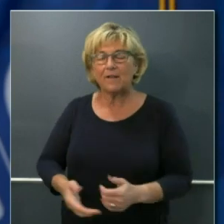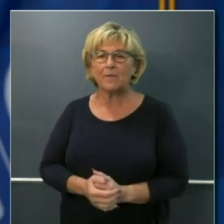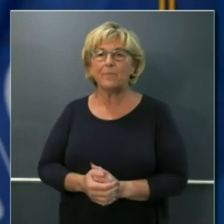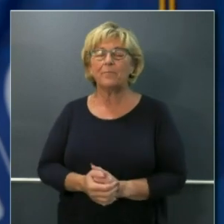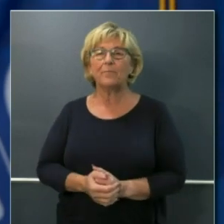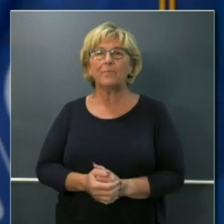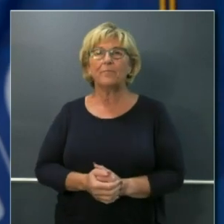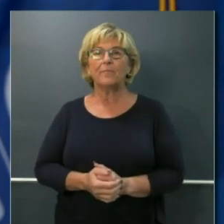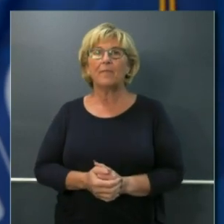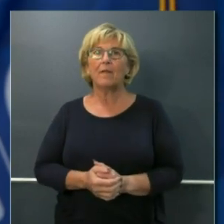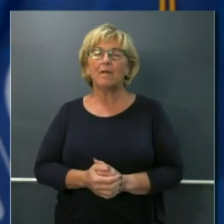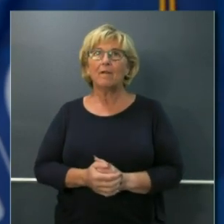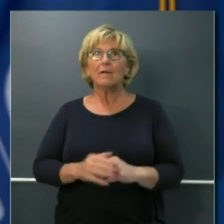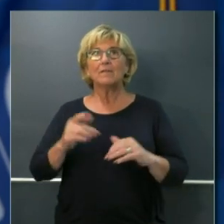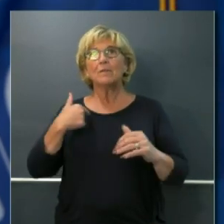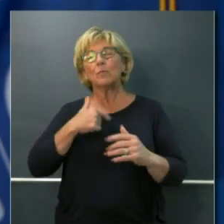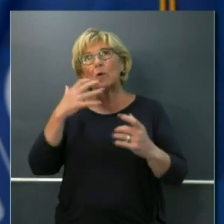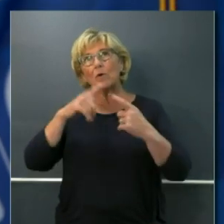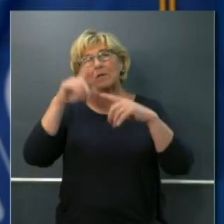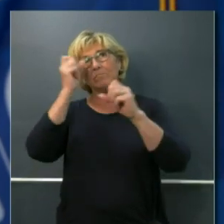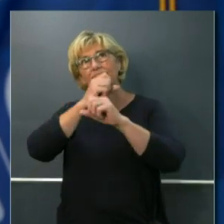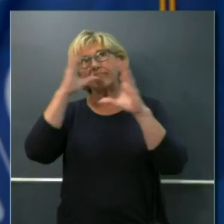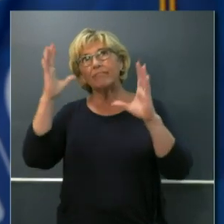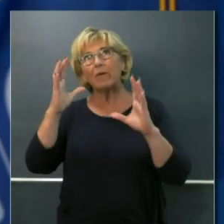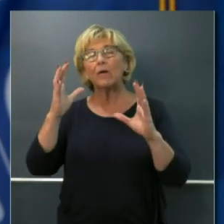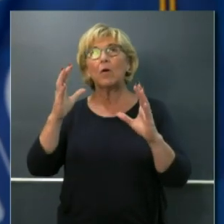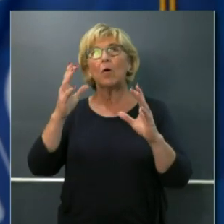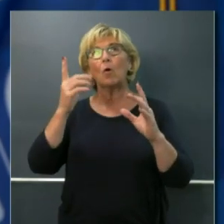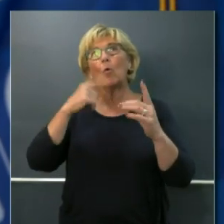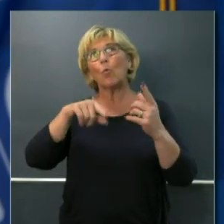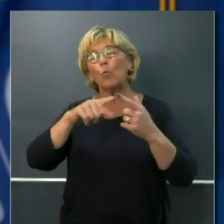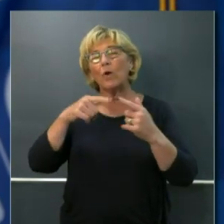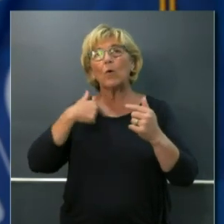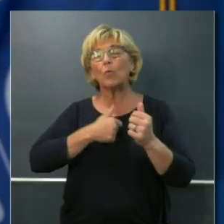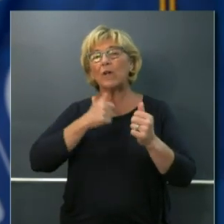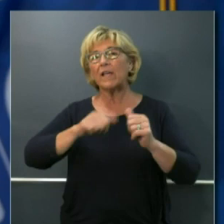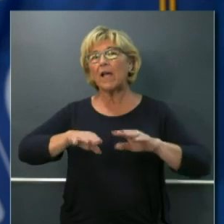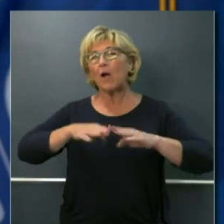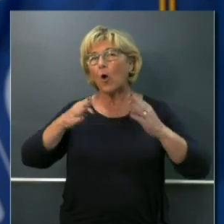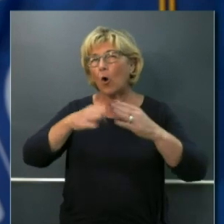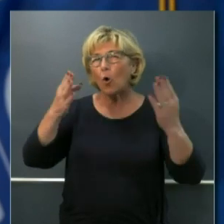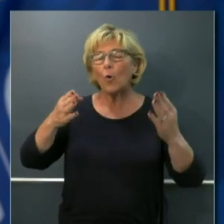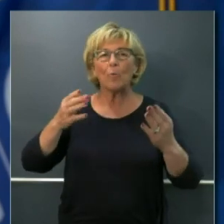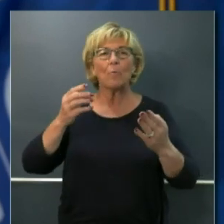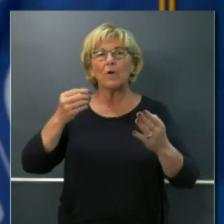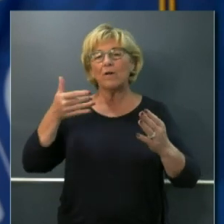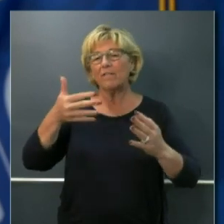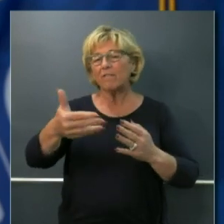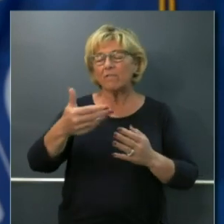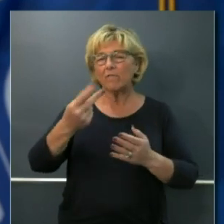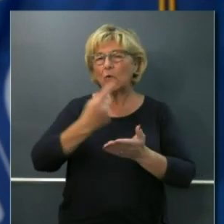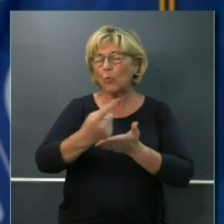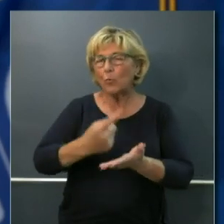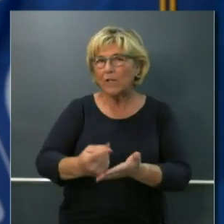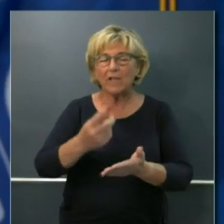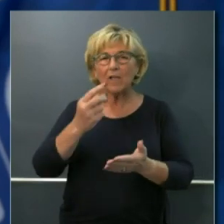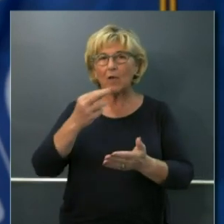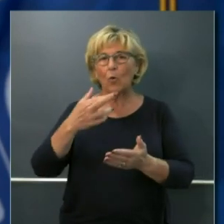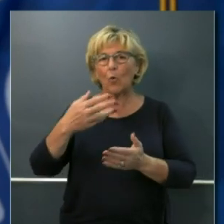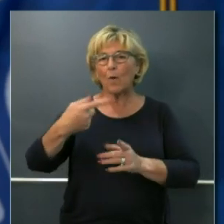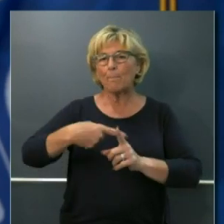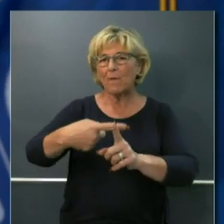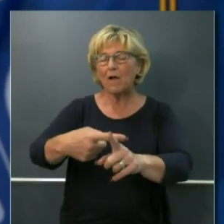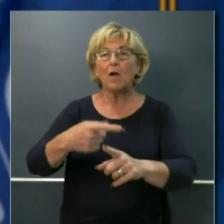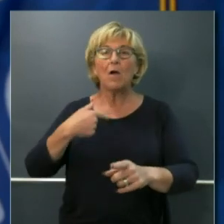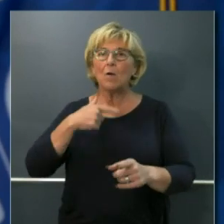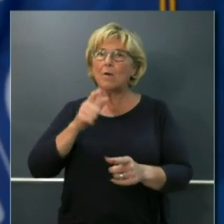into the way that we're thinking about where we might be within potentially weeks and the months to come, as our governor has just mentioned. Again, we're guided